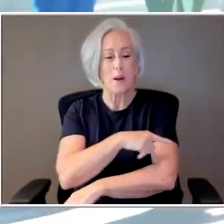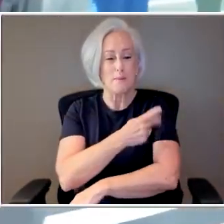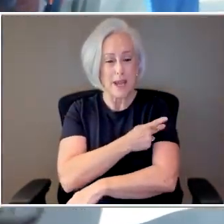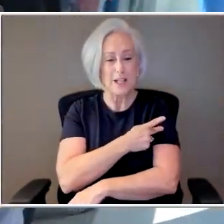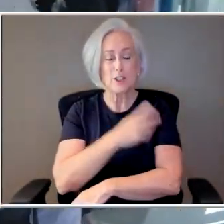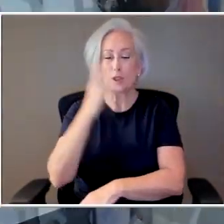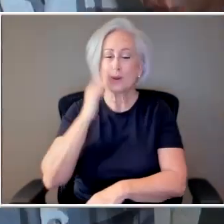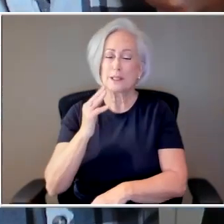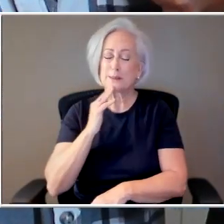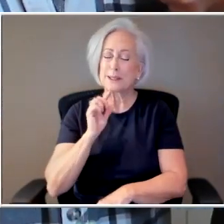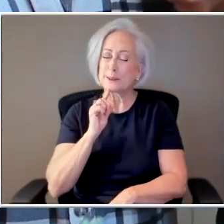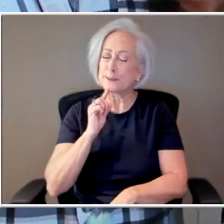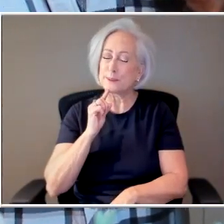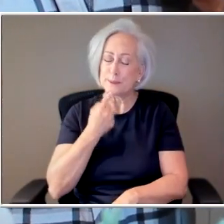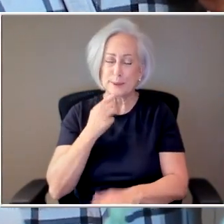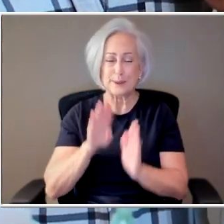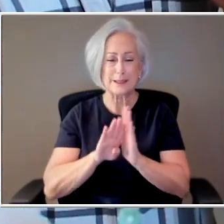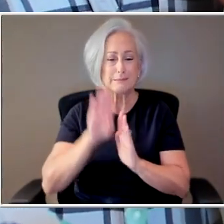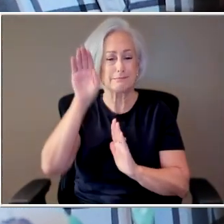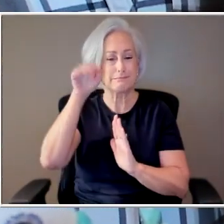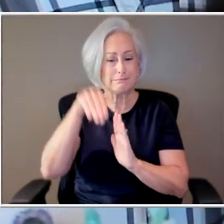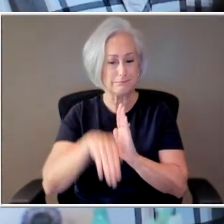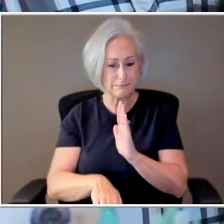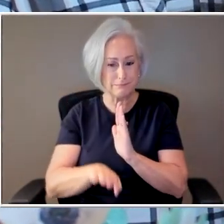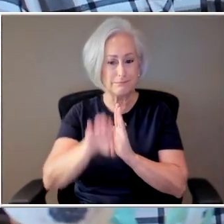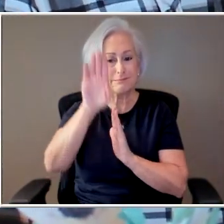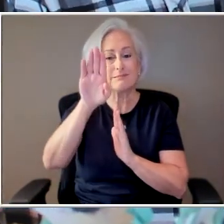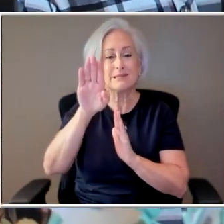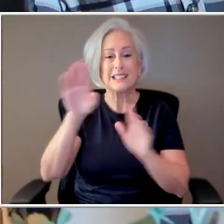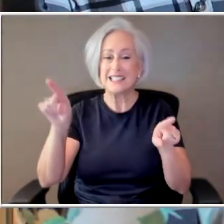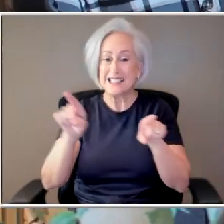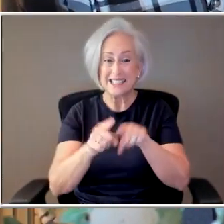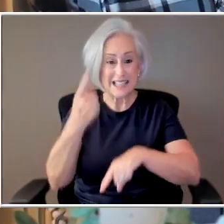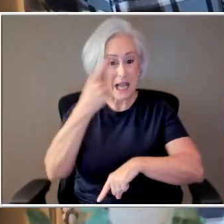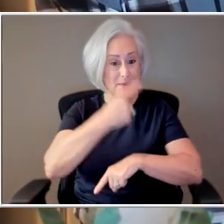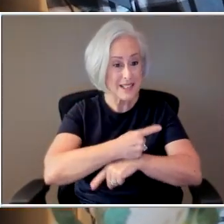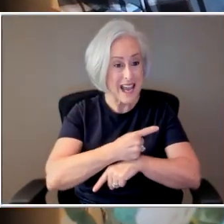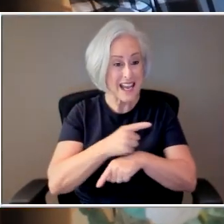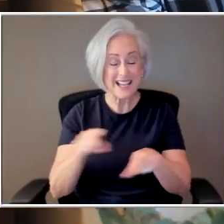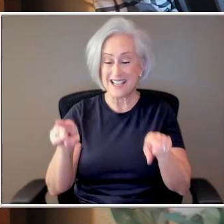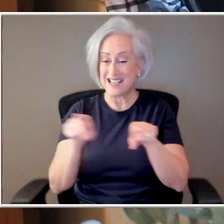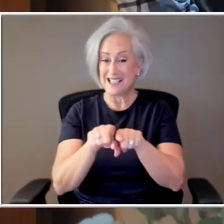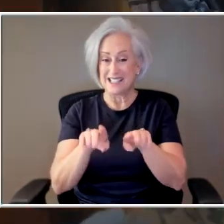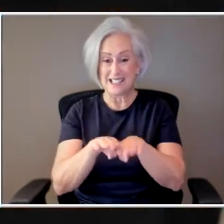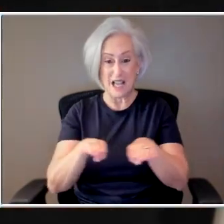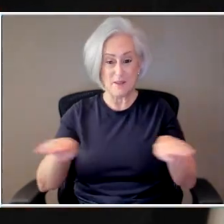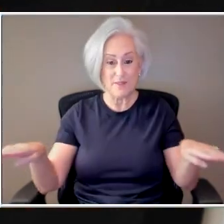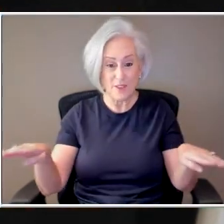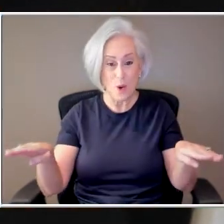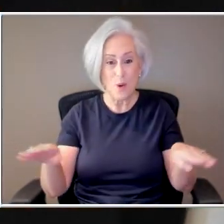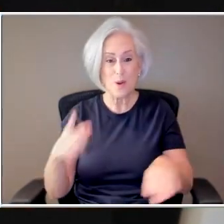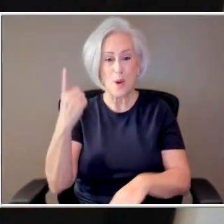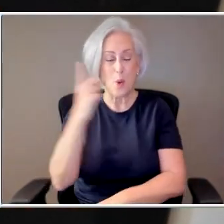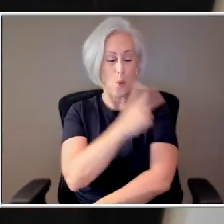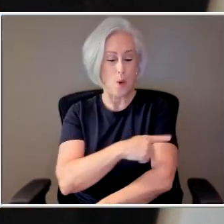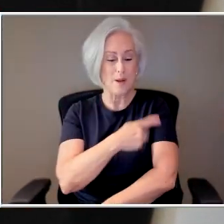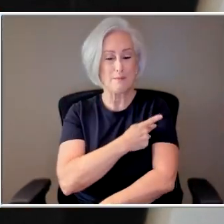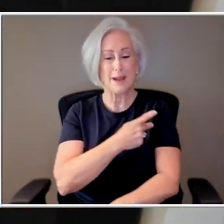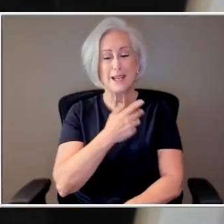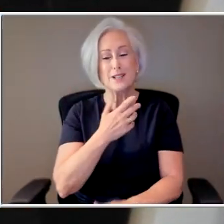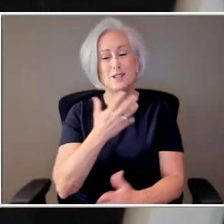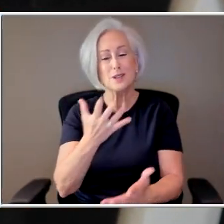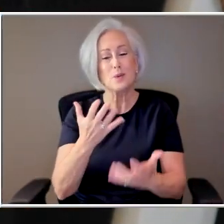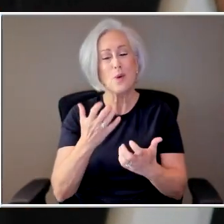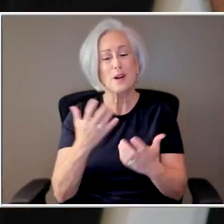downs. And on the very same day, on the very same floor, a patient's wish was to say, "I do," with